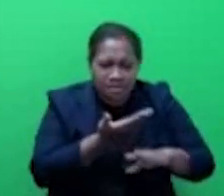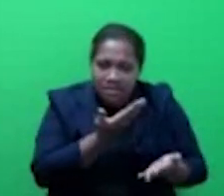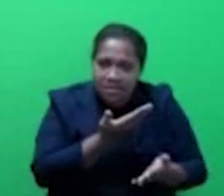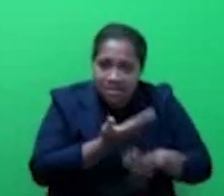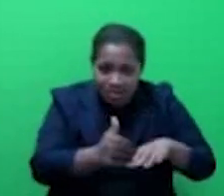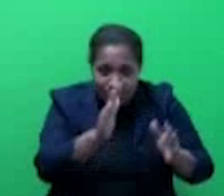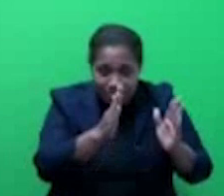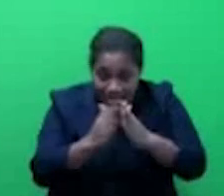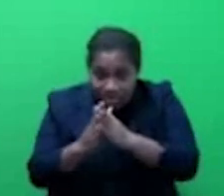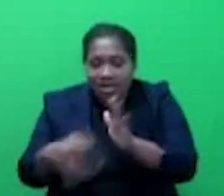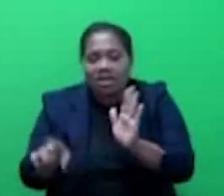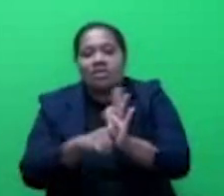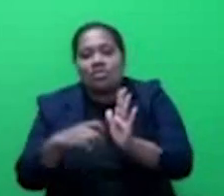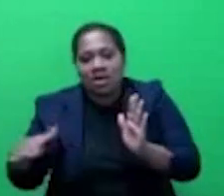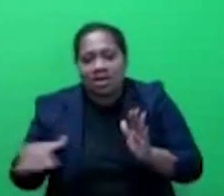358 flats.